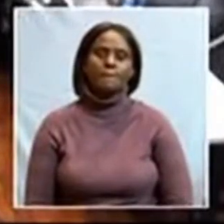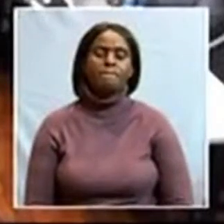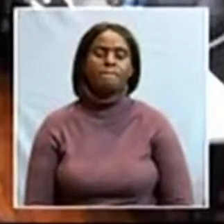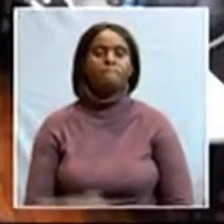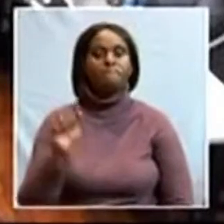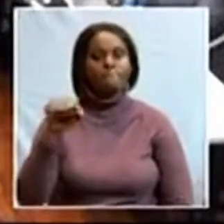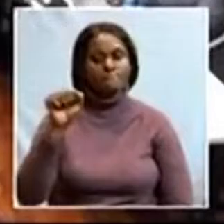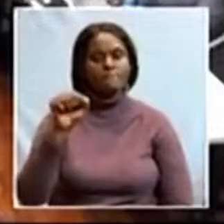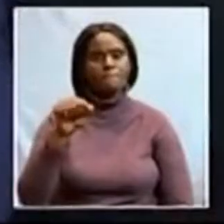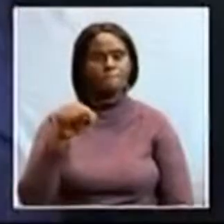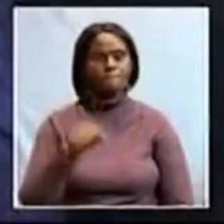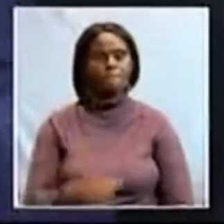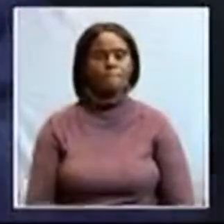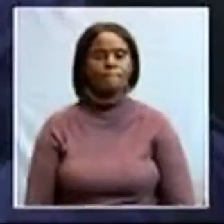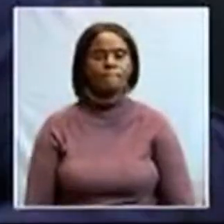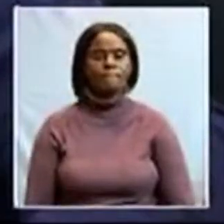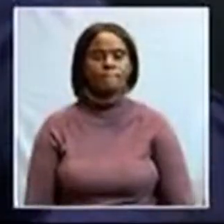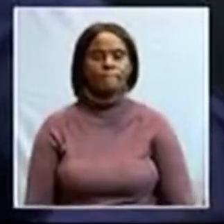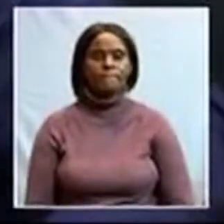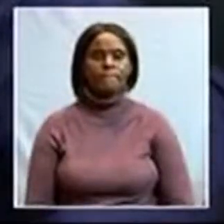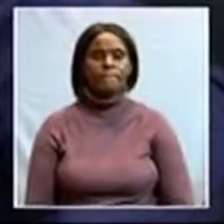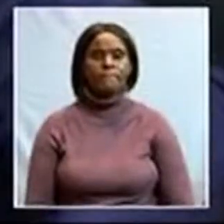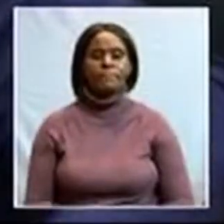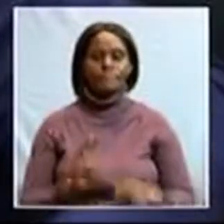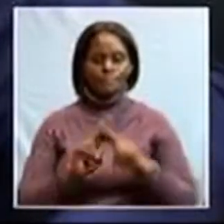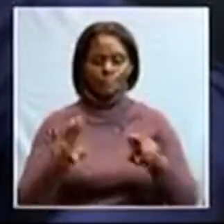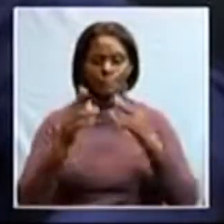Yes. Thank you, Chair.